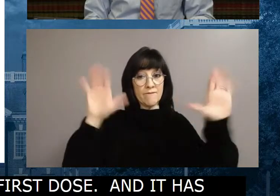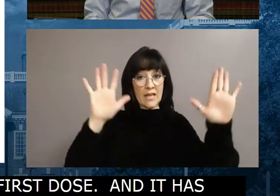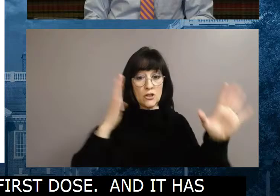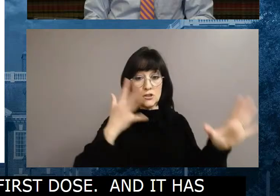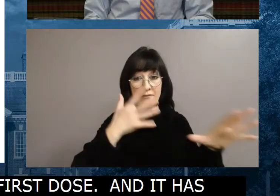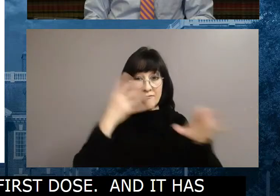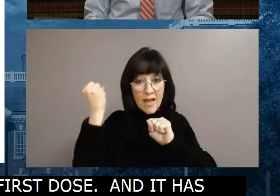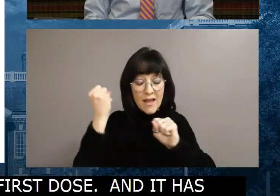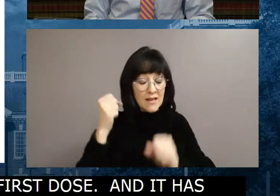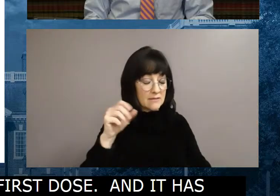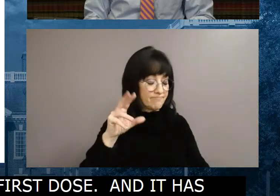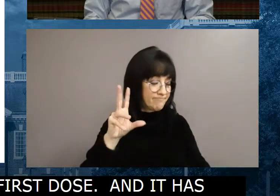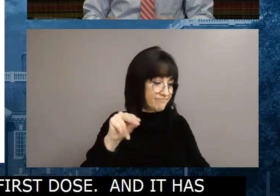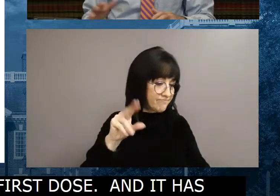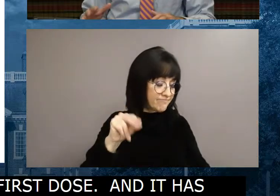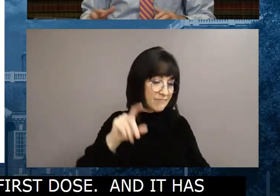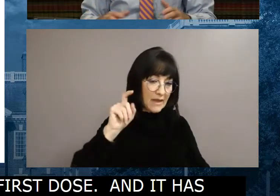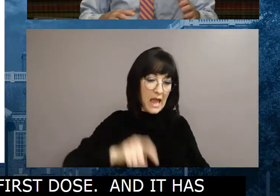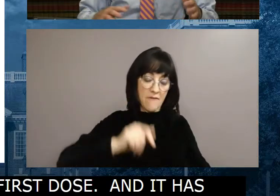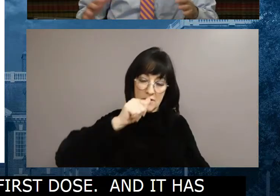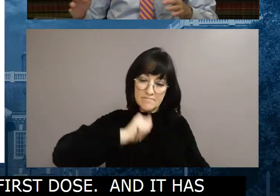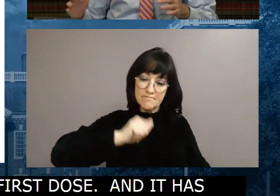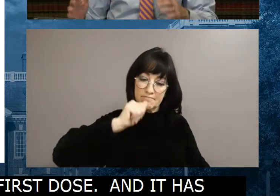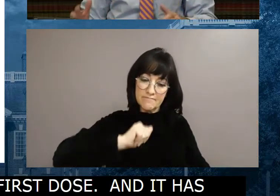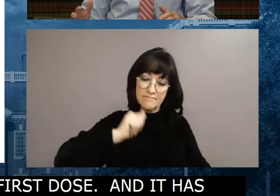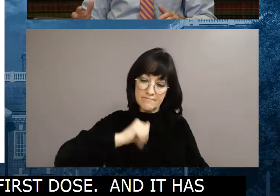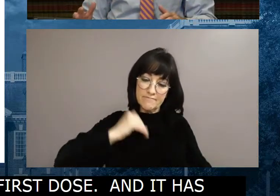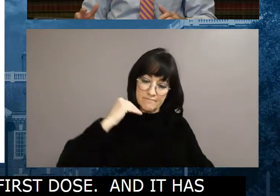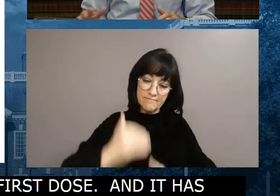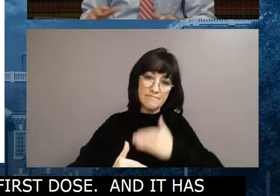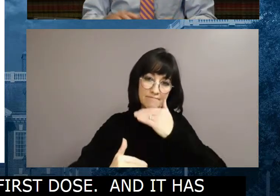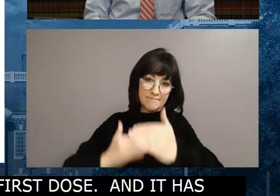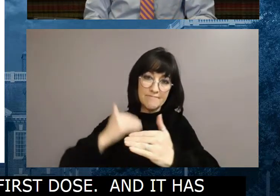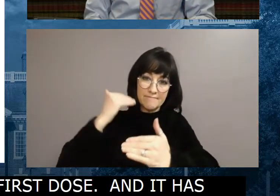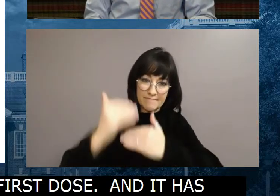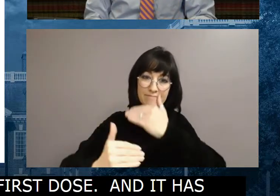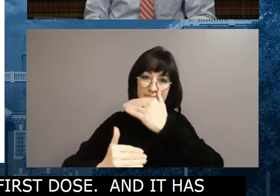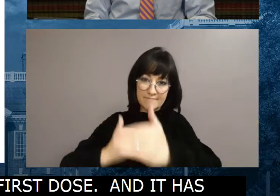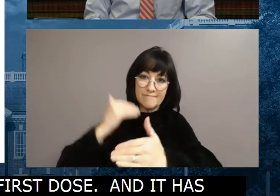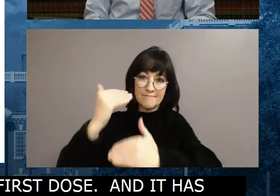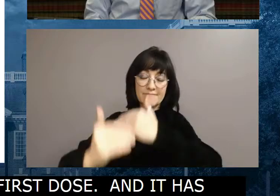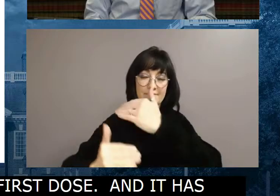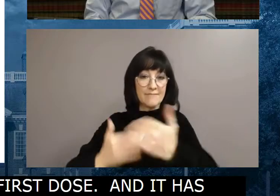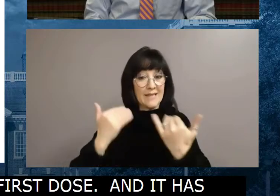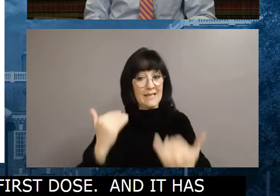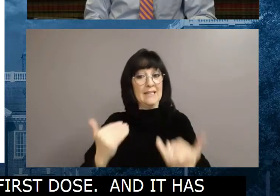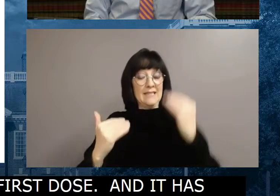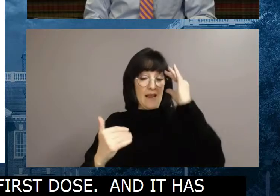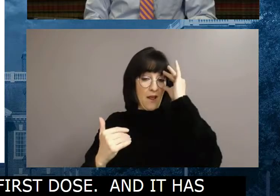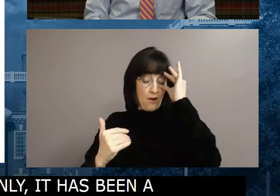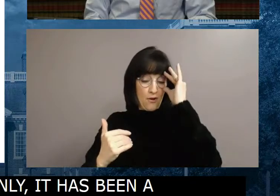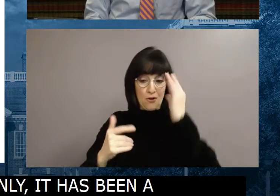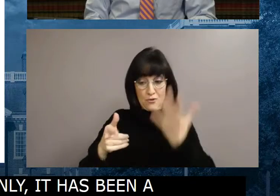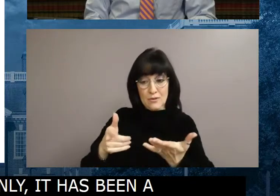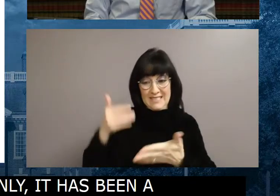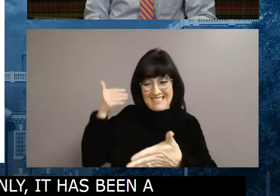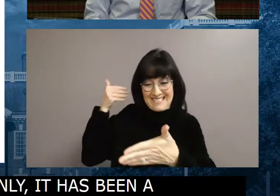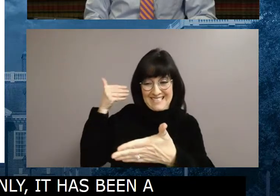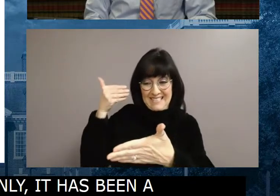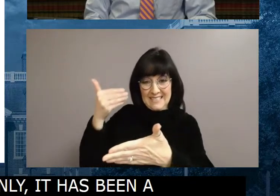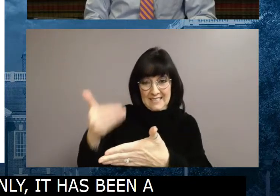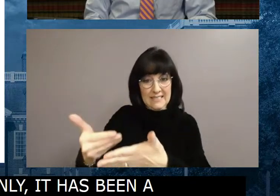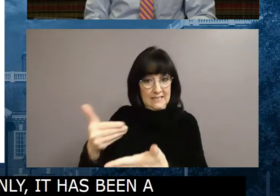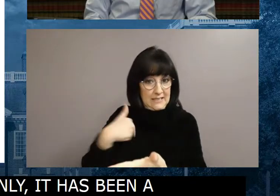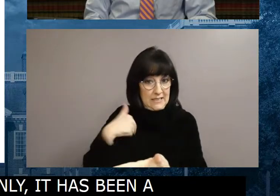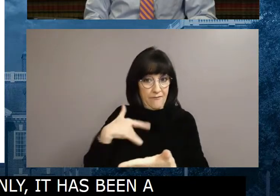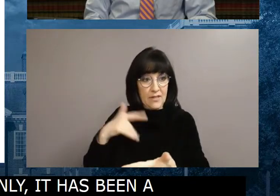To extend the analogy, we're in the last couple miles of that marathon. We need to run through hard. We need to run